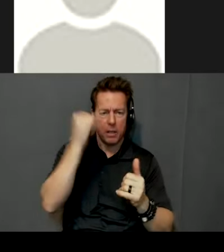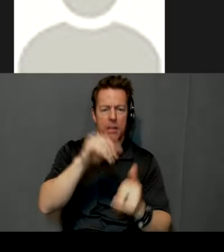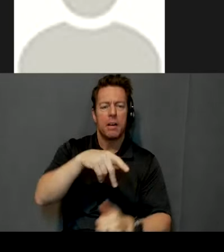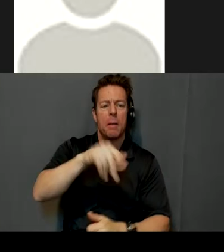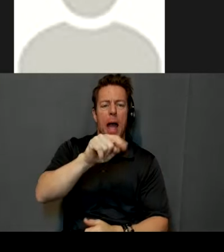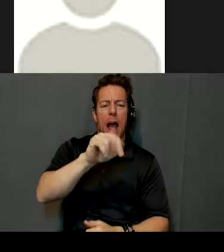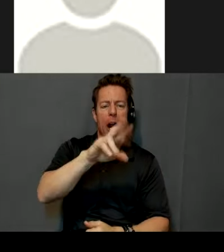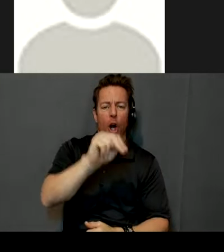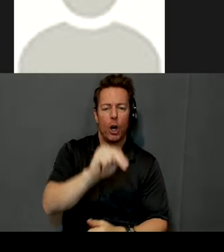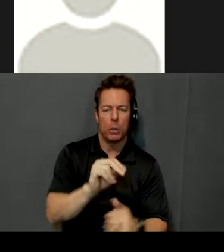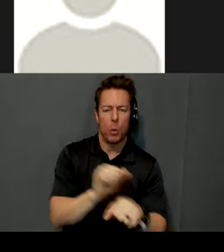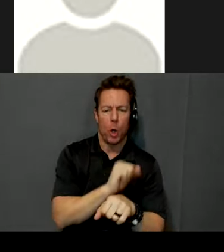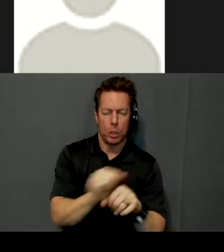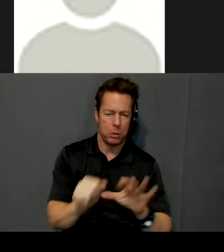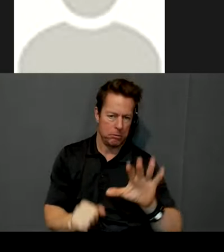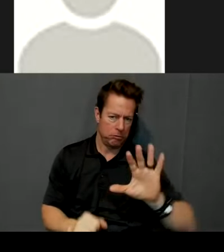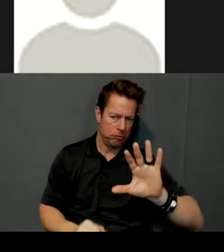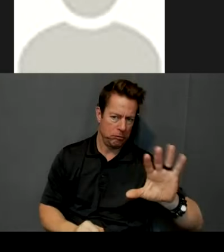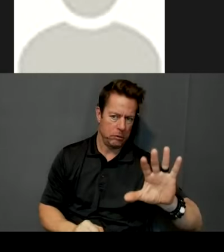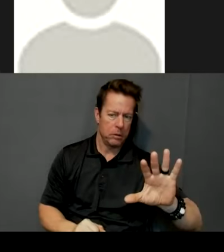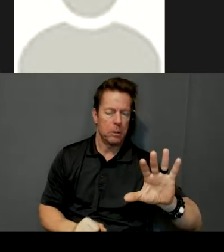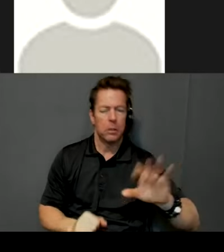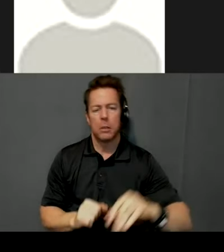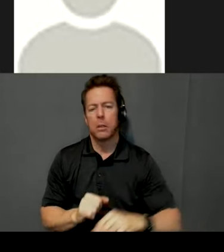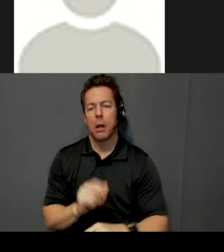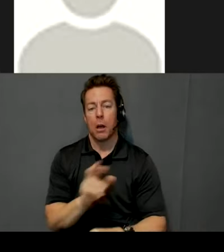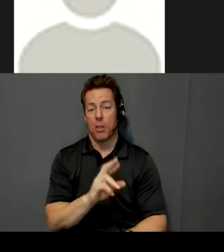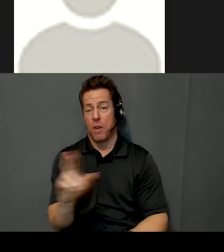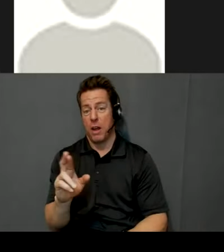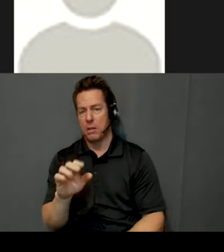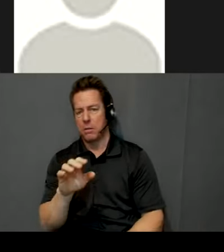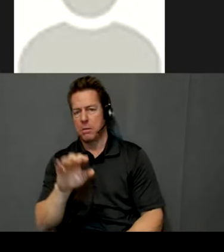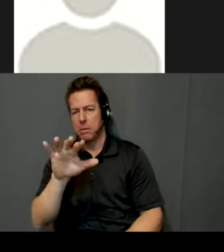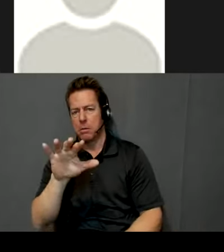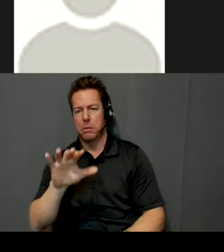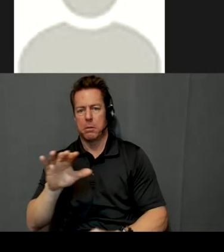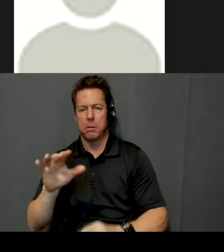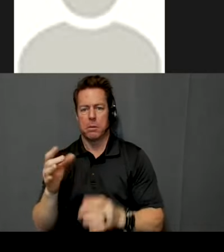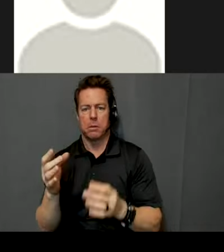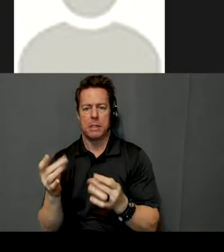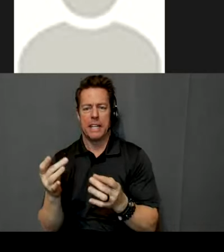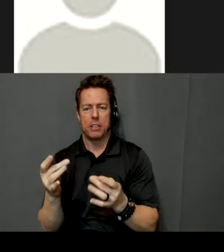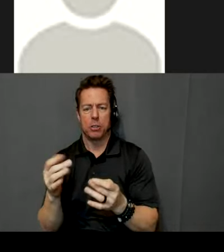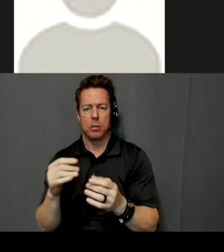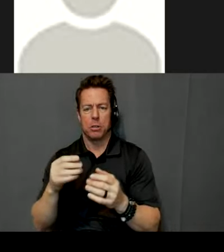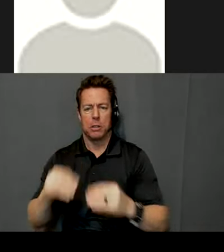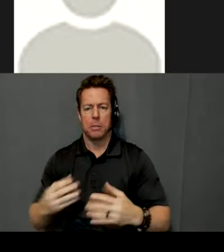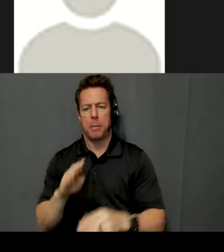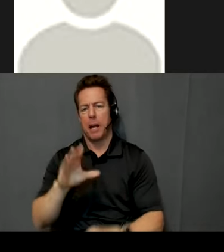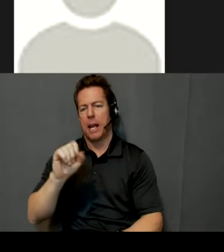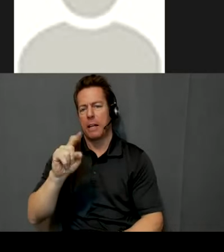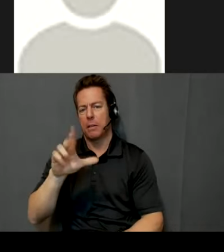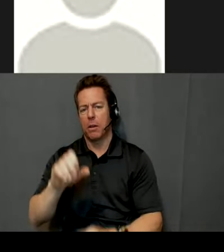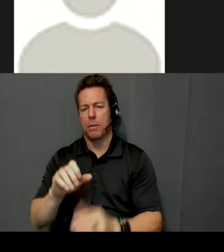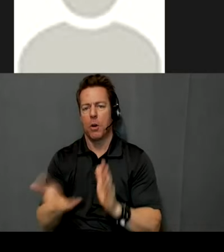work and flattened space. And on the right, inspired by Castle's use of